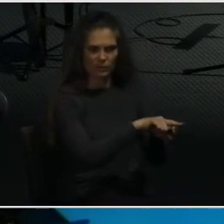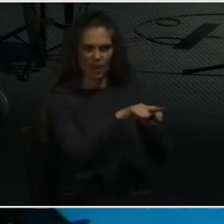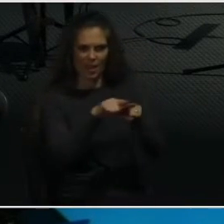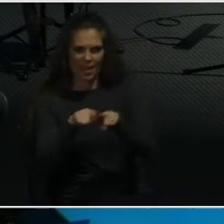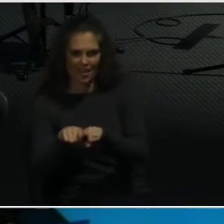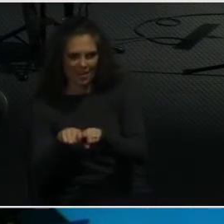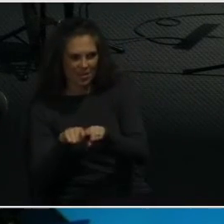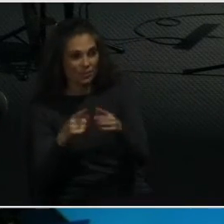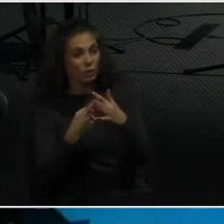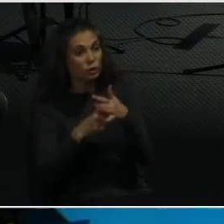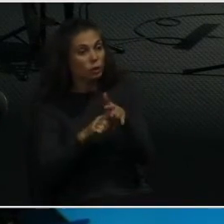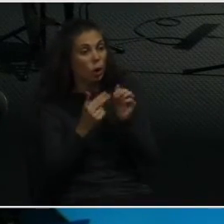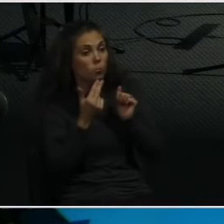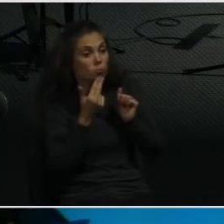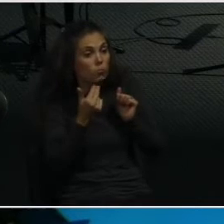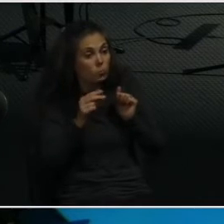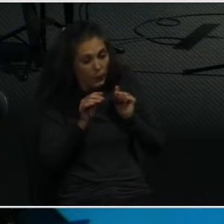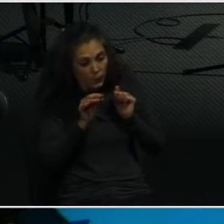of water that